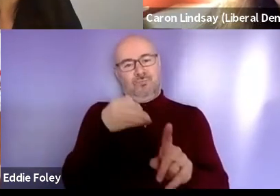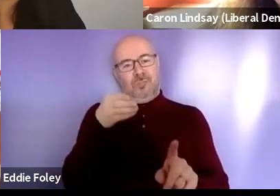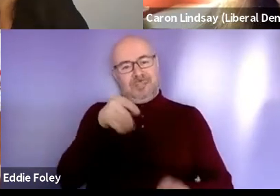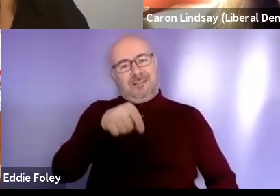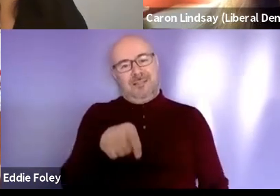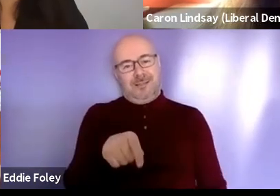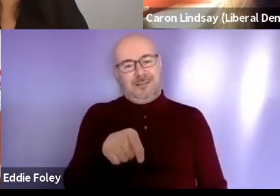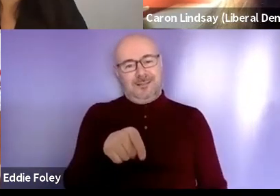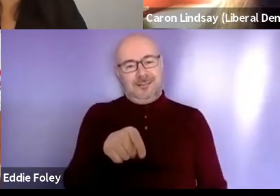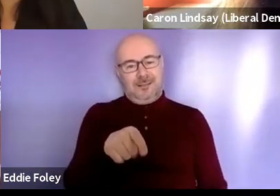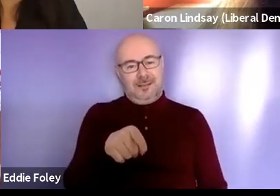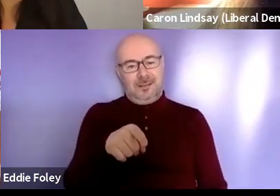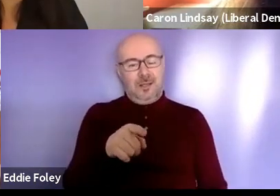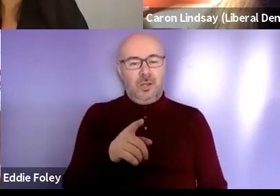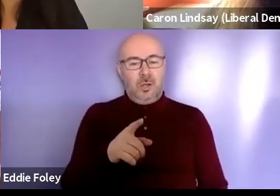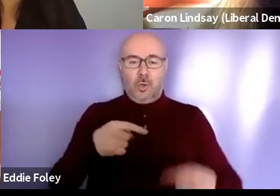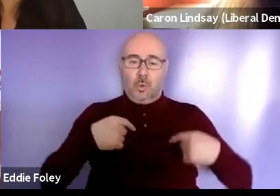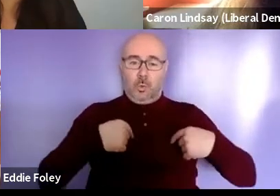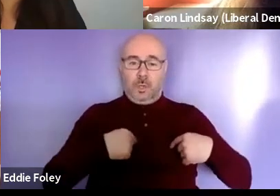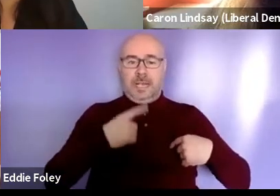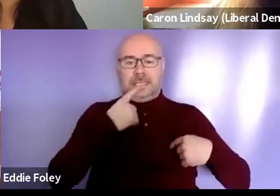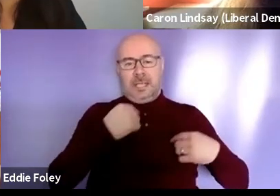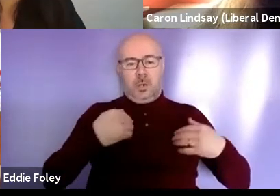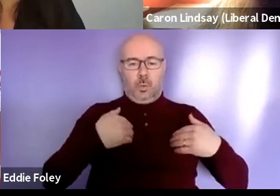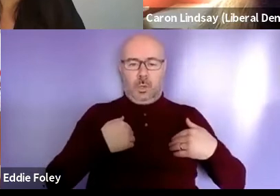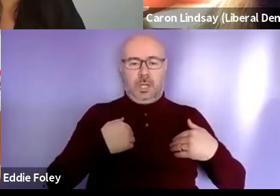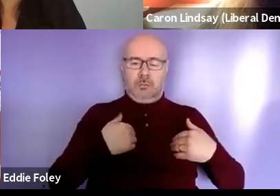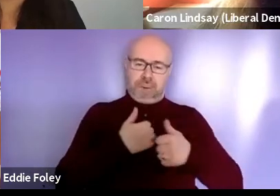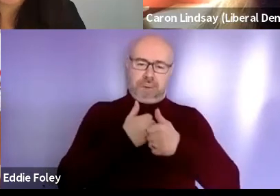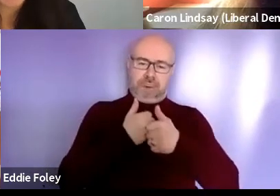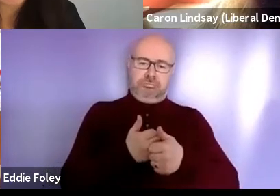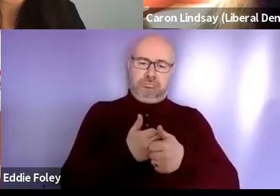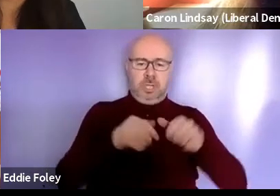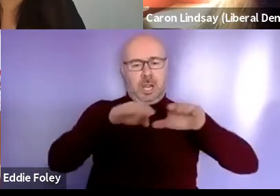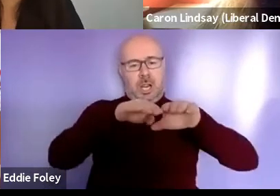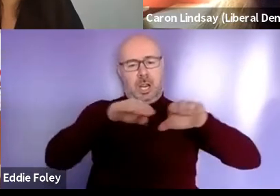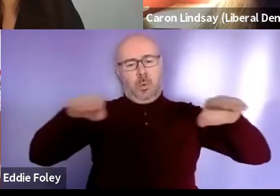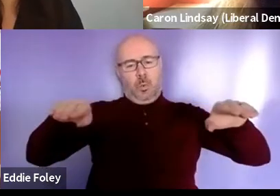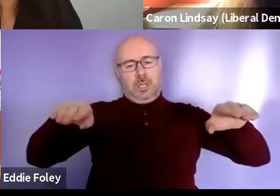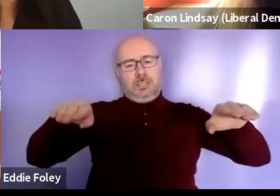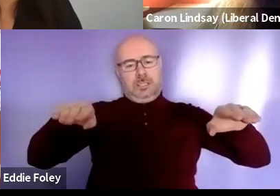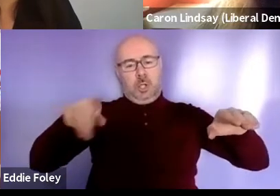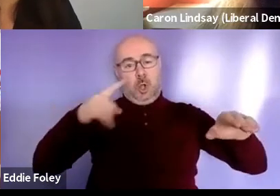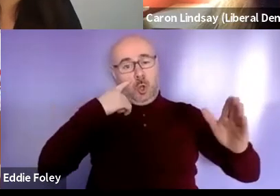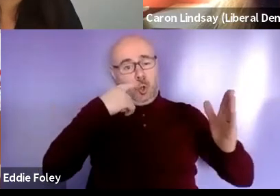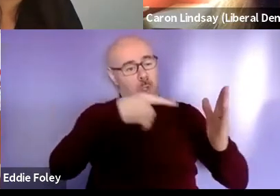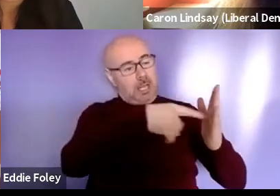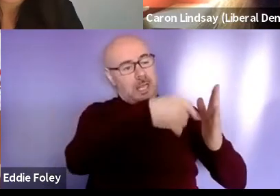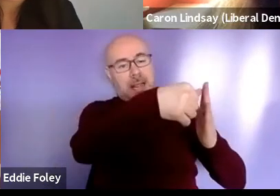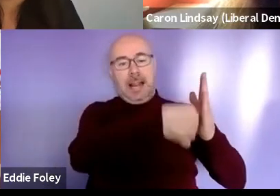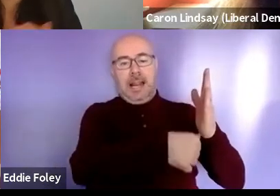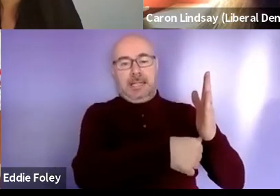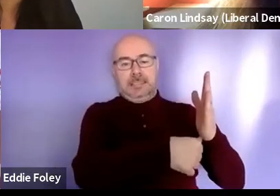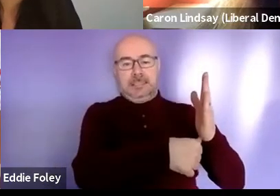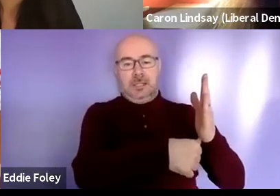not enough to say, oh, we're the party of equality, when you look at your list of candidates, or you look at your local councillors or MSPs,